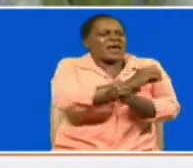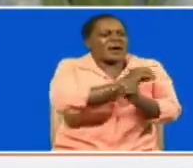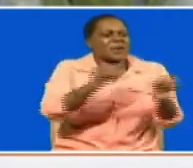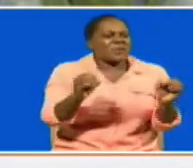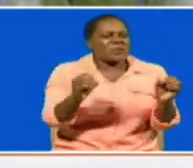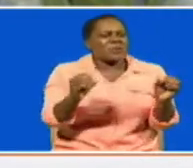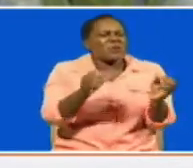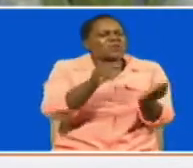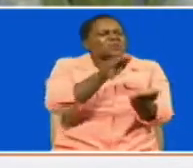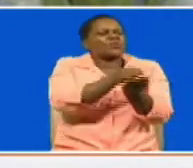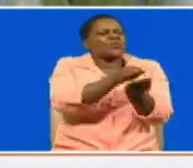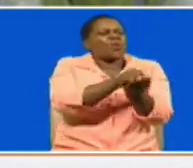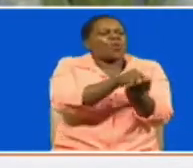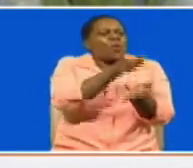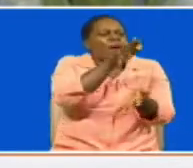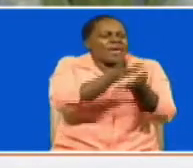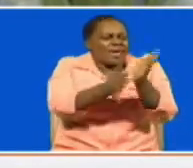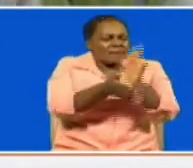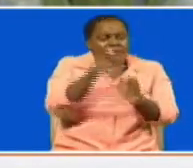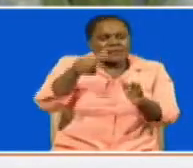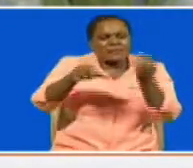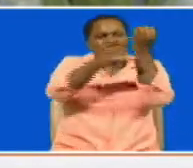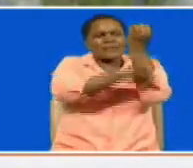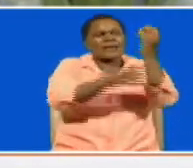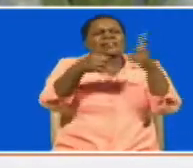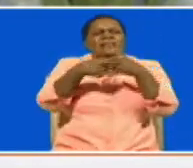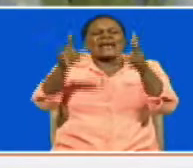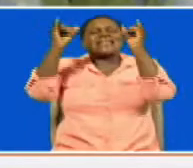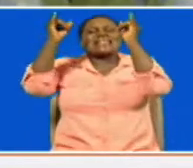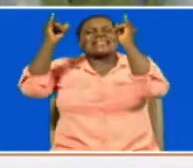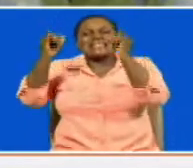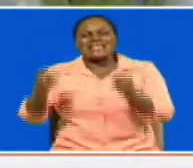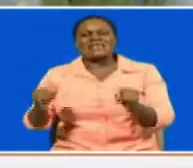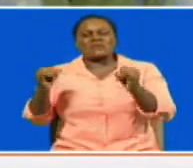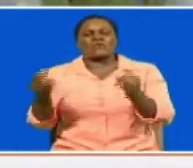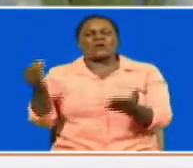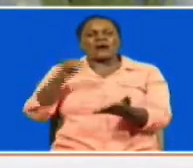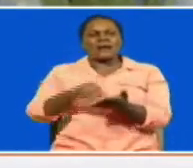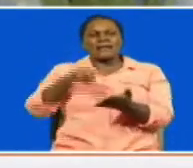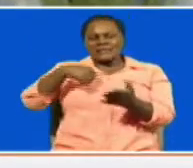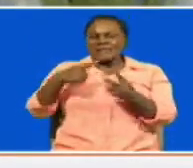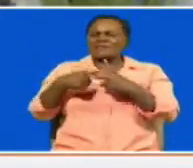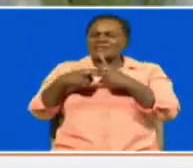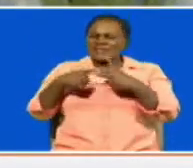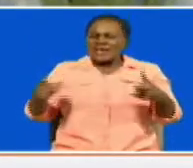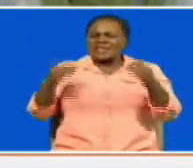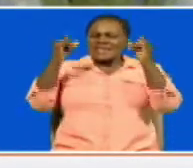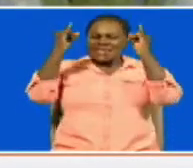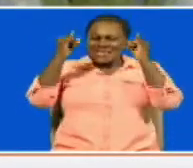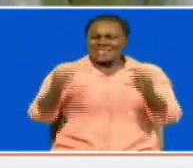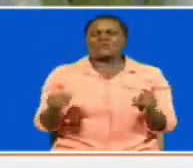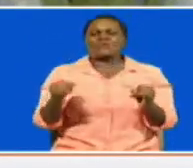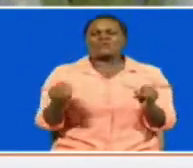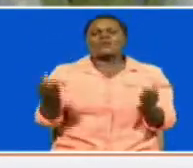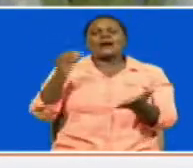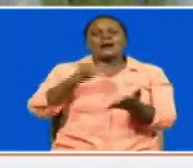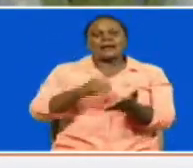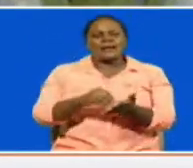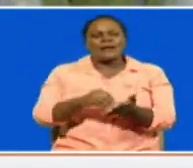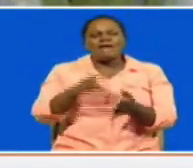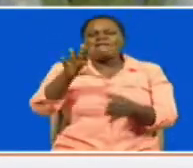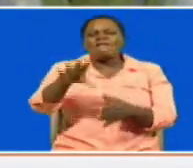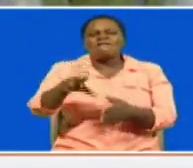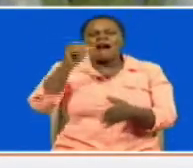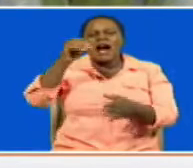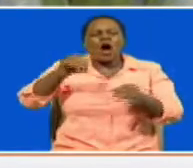kukula. Hii inchi tumeanza upya. We have started from scratch. We found